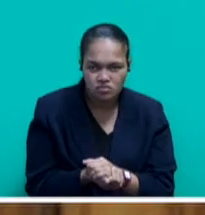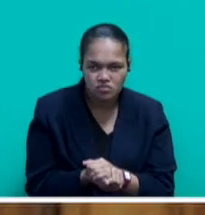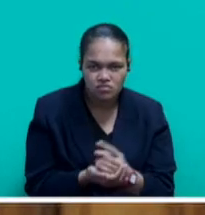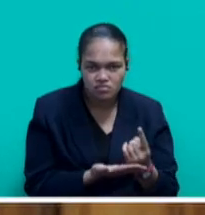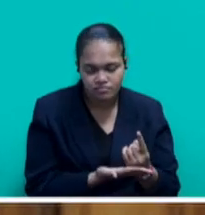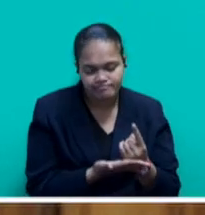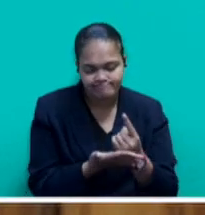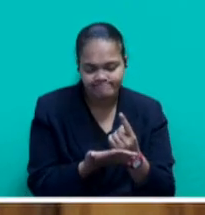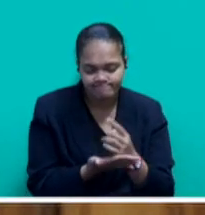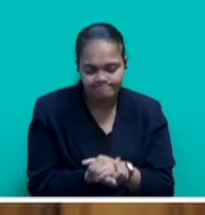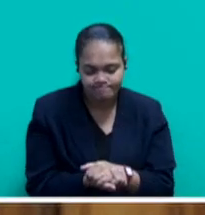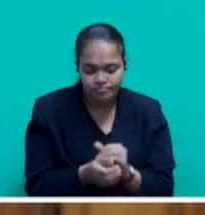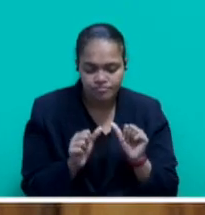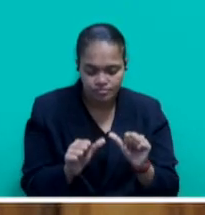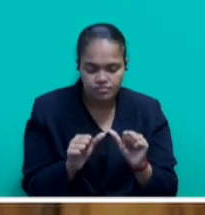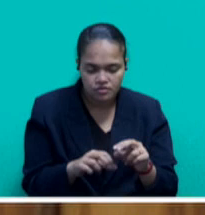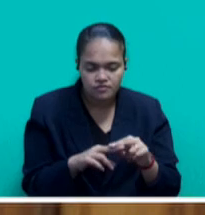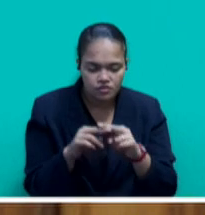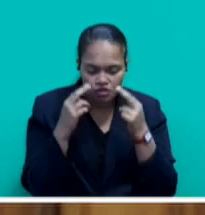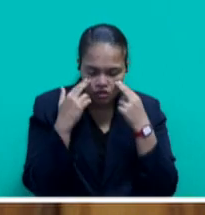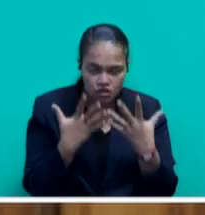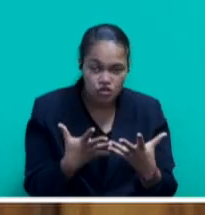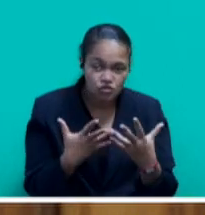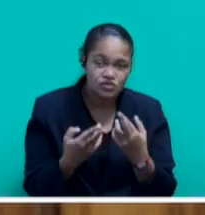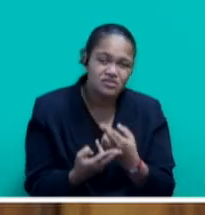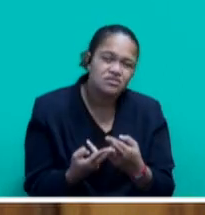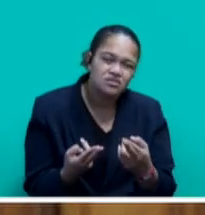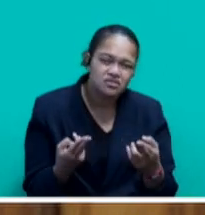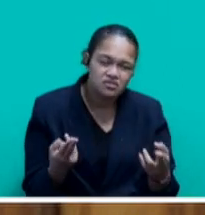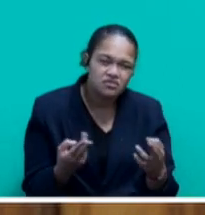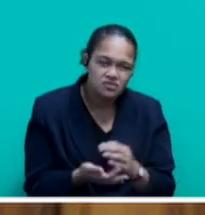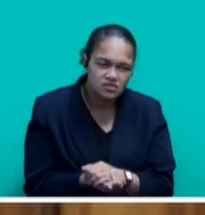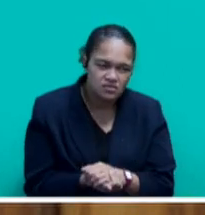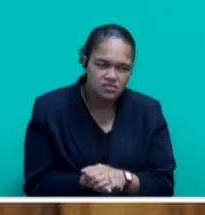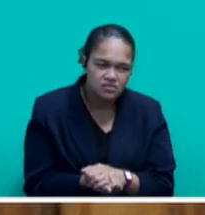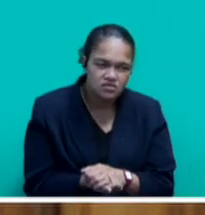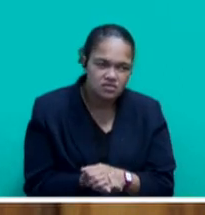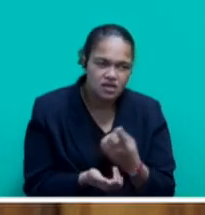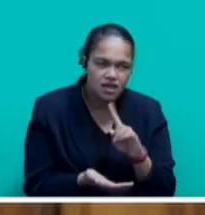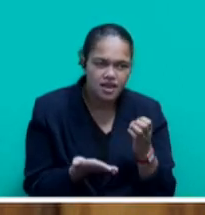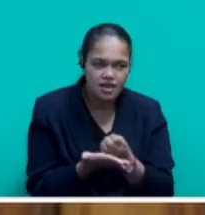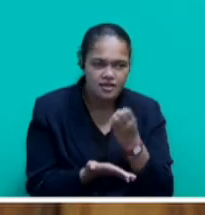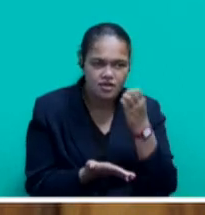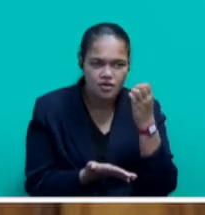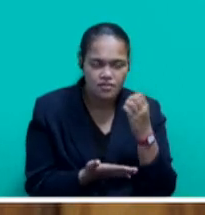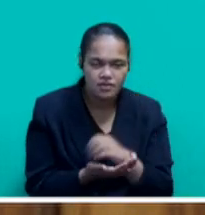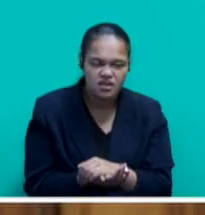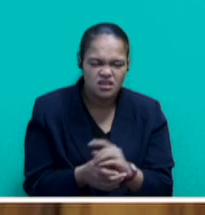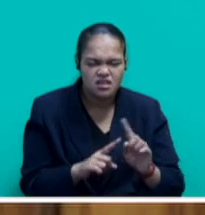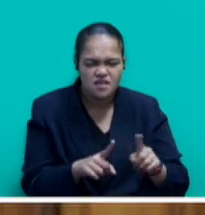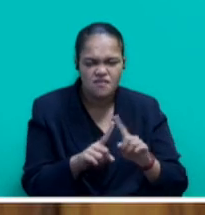promoting conservation and the protection of Fiji's natural resources, including our terrestrial and economic and ocean ecosystems